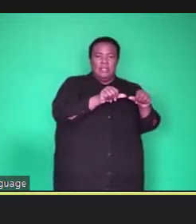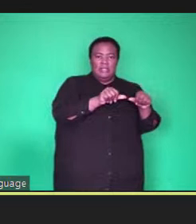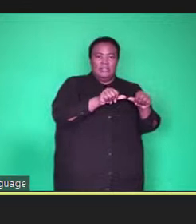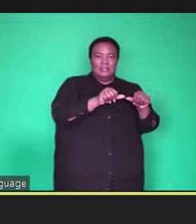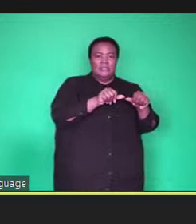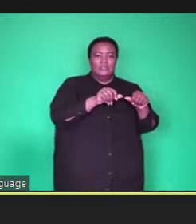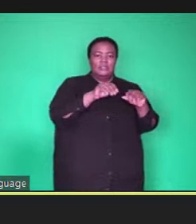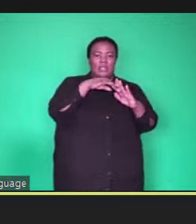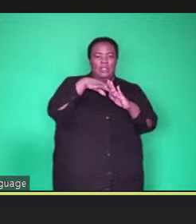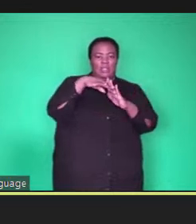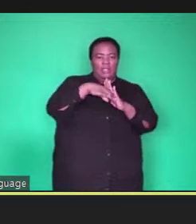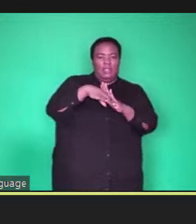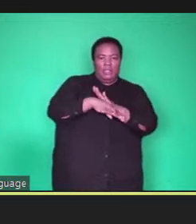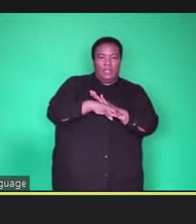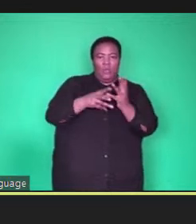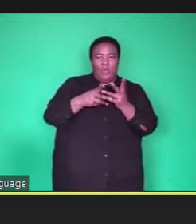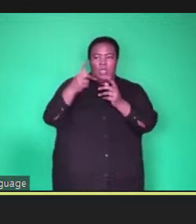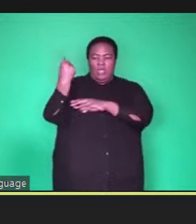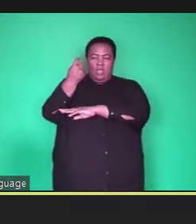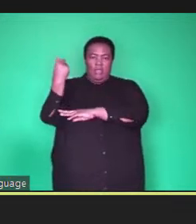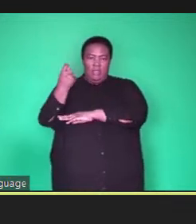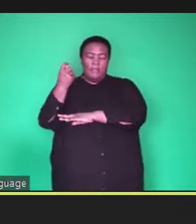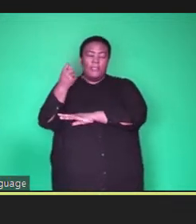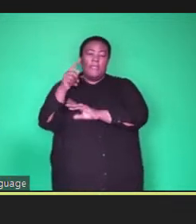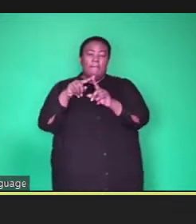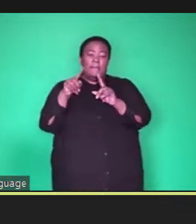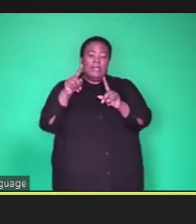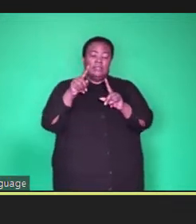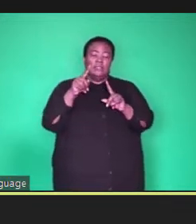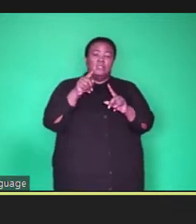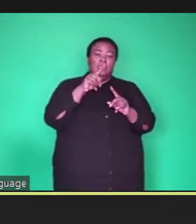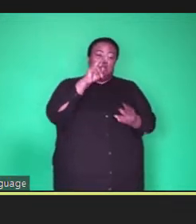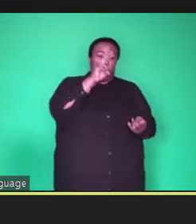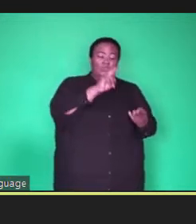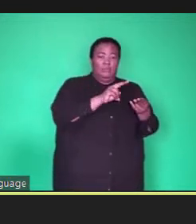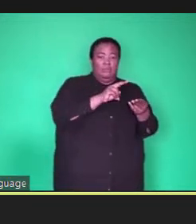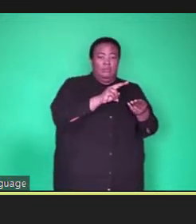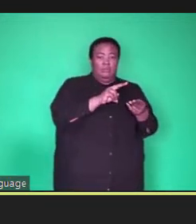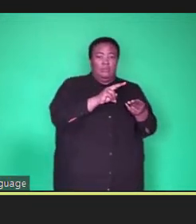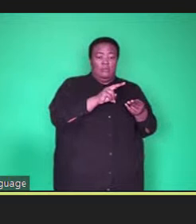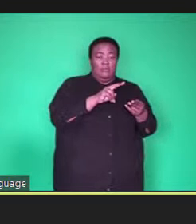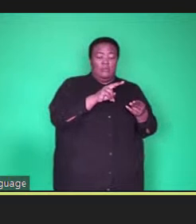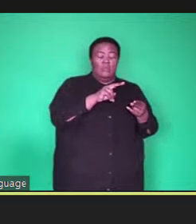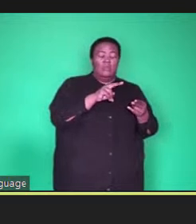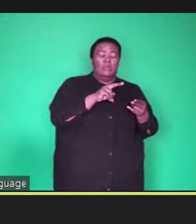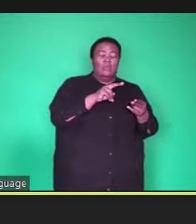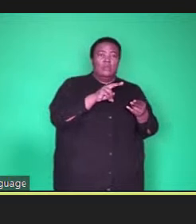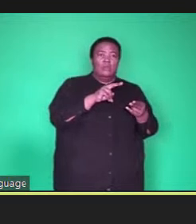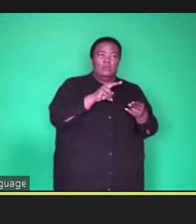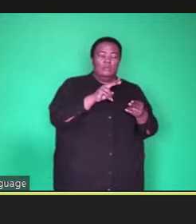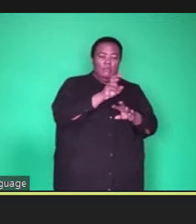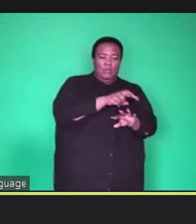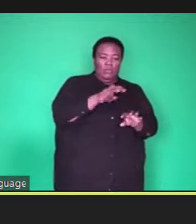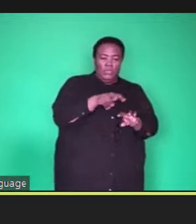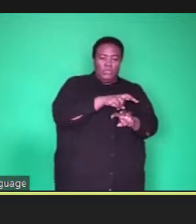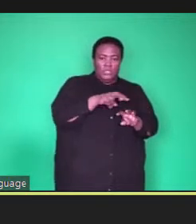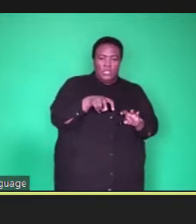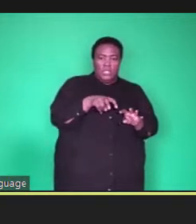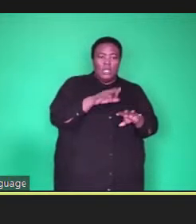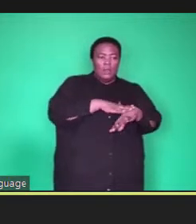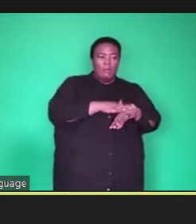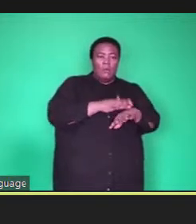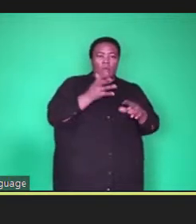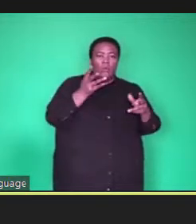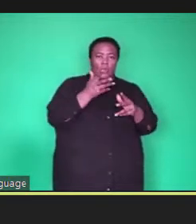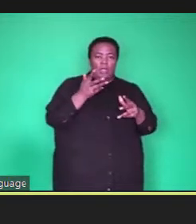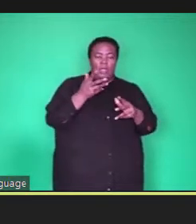The temporary out migration, which is to places that are mostly metropolitan, as we saw in the earlier data,